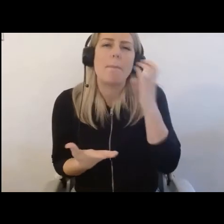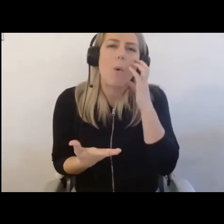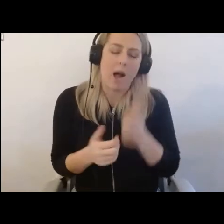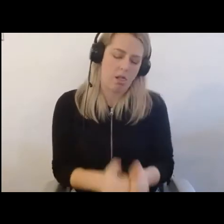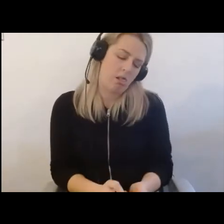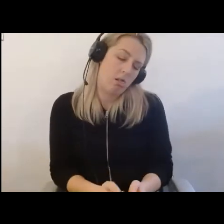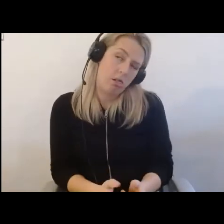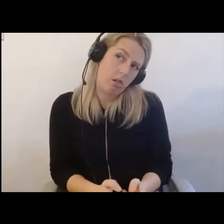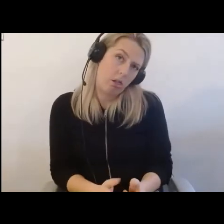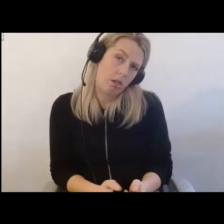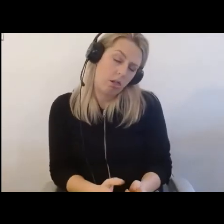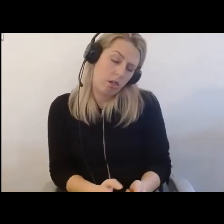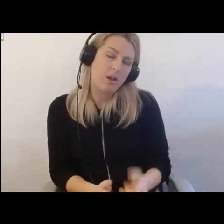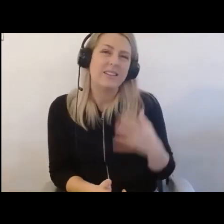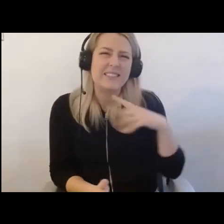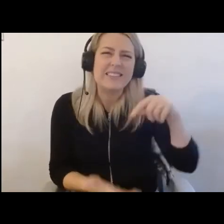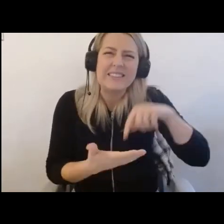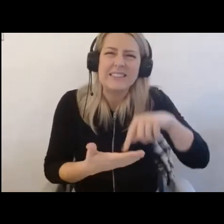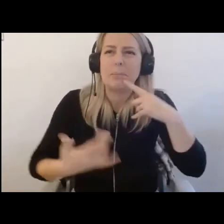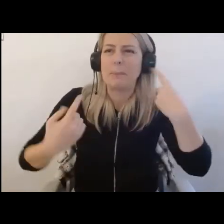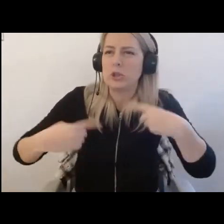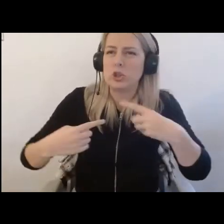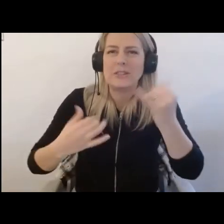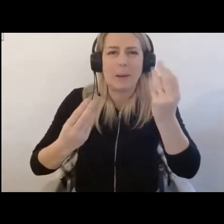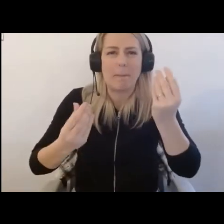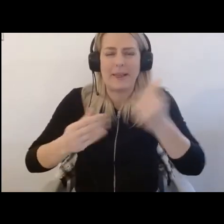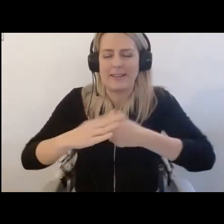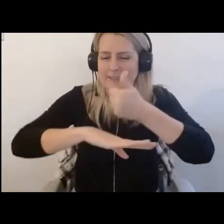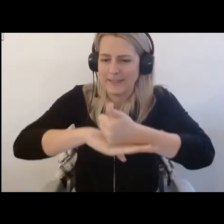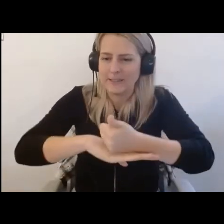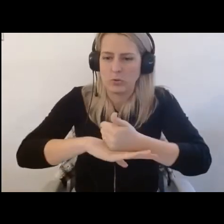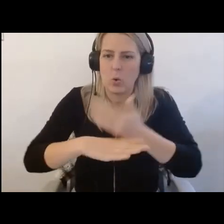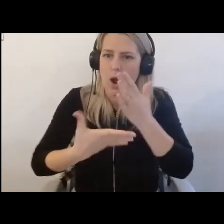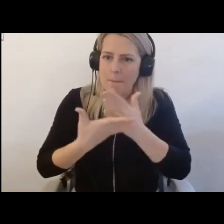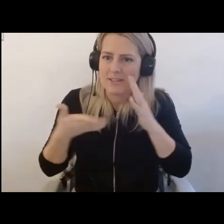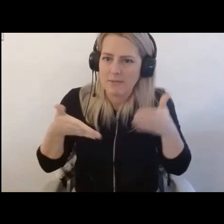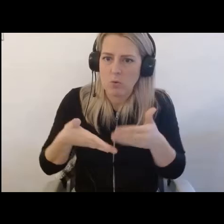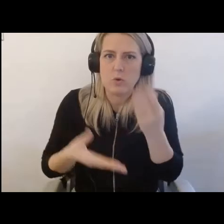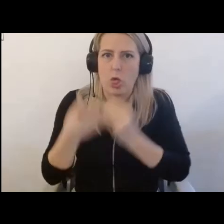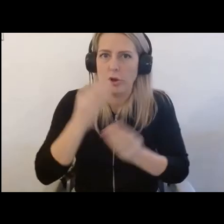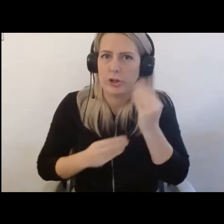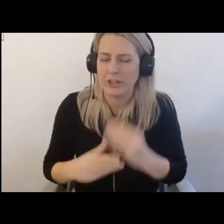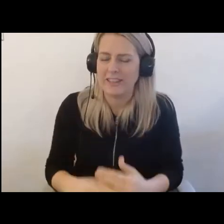technology is that that's a sort of a cultural permission, and it's worth thinking about as well.